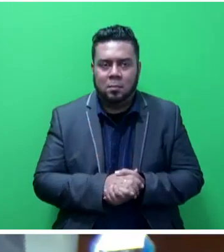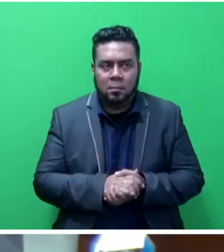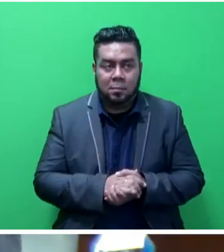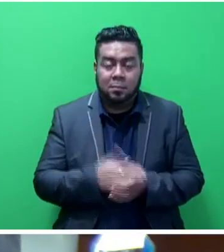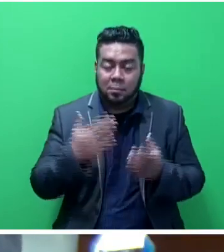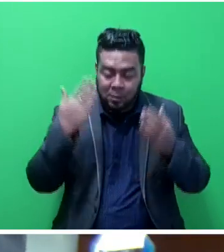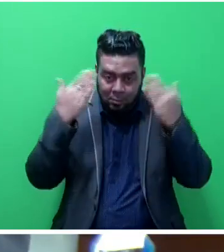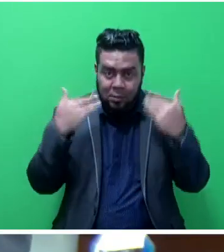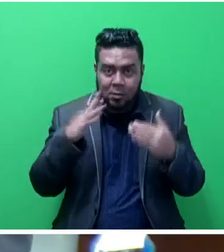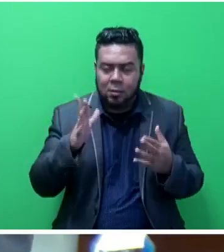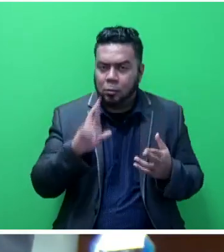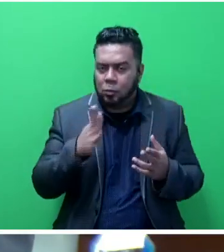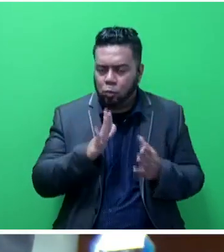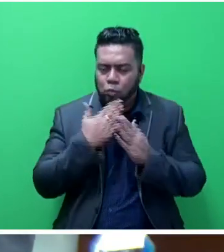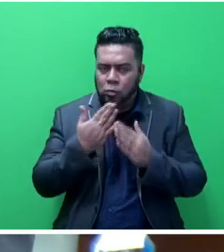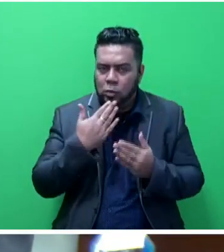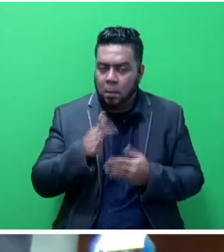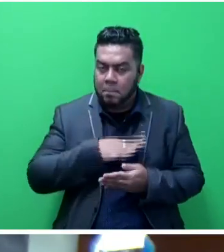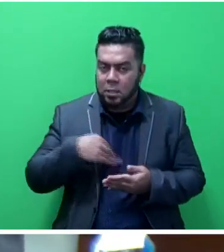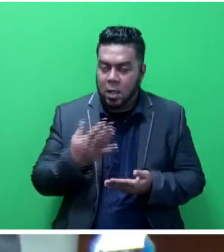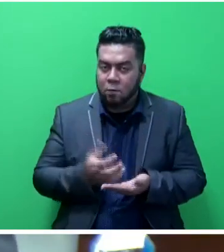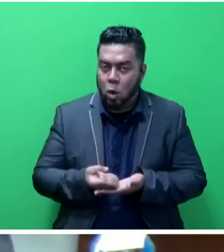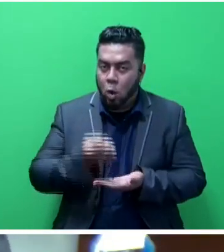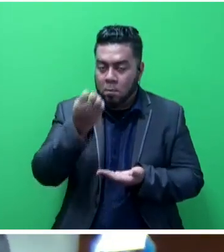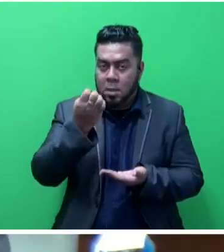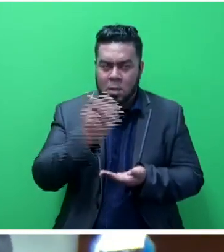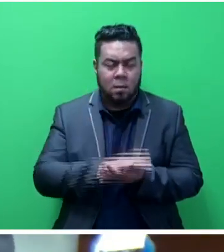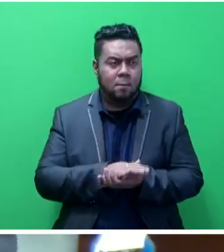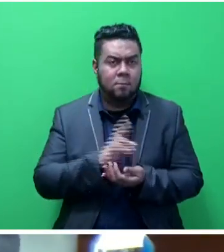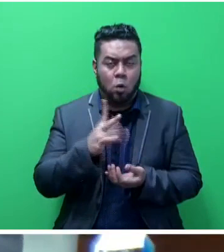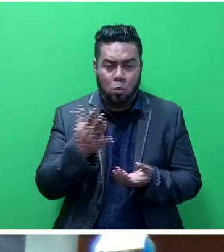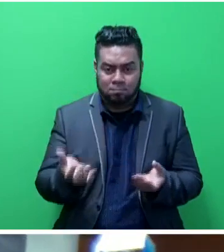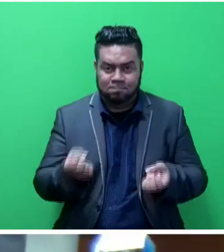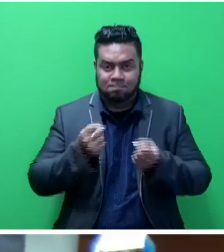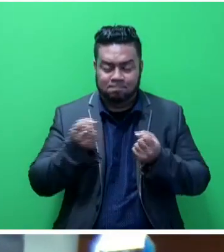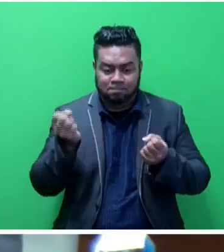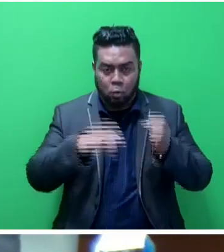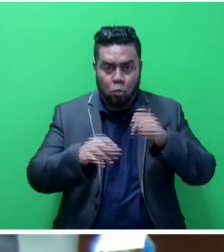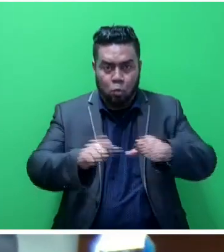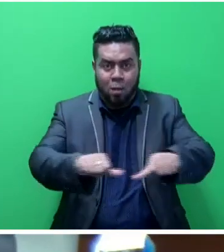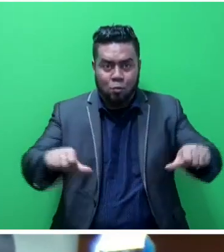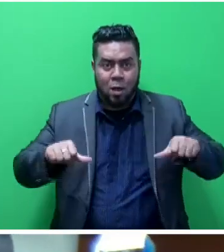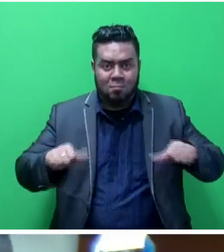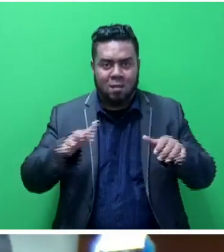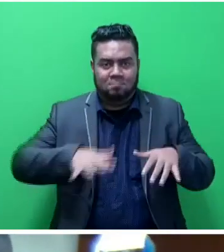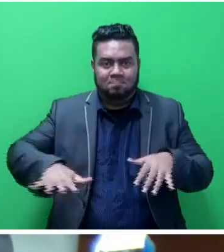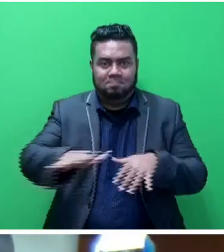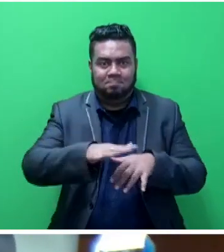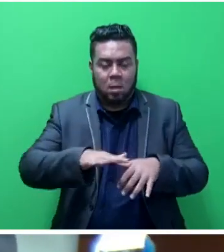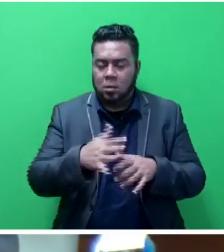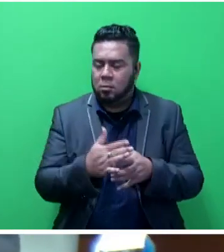Mr. Speaker, I wish to thank the Minister of Economy for his continuous support to our agriculture sector. The sector's output has